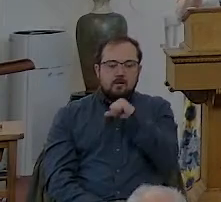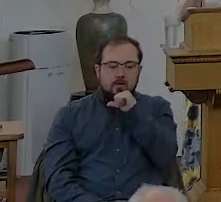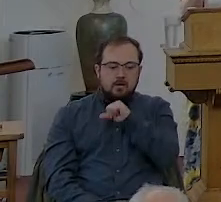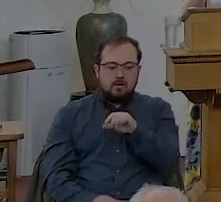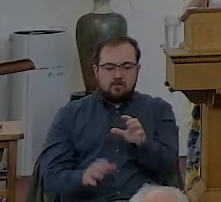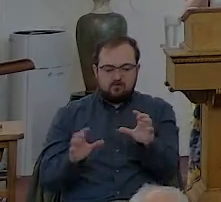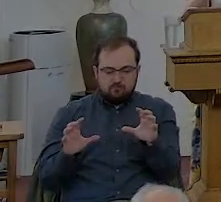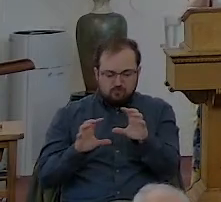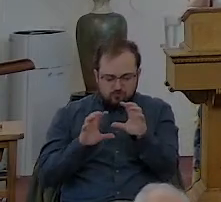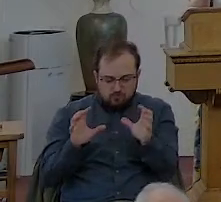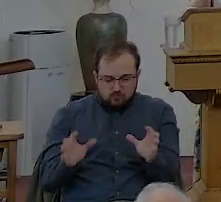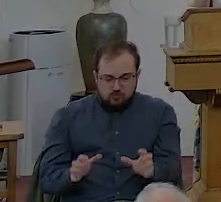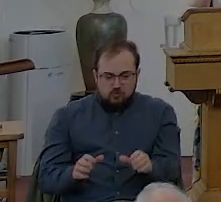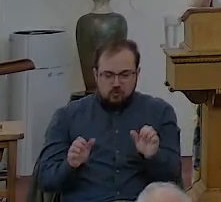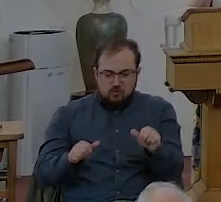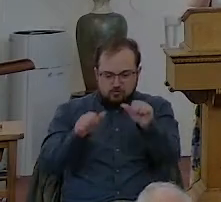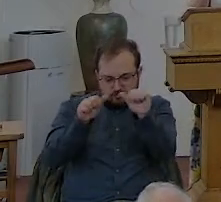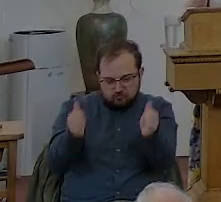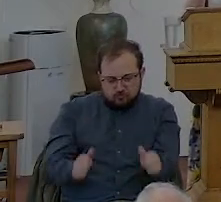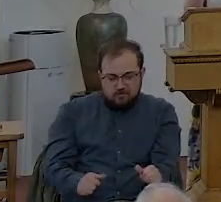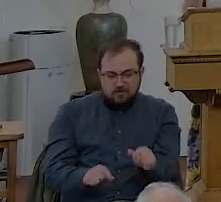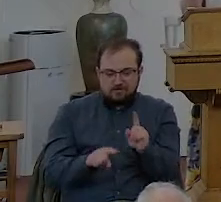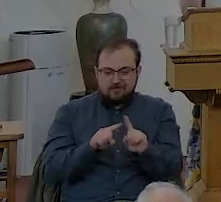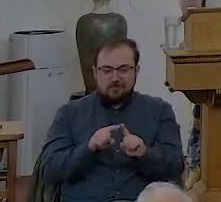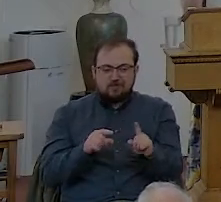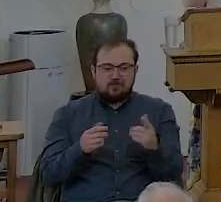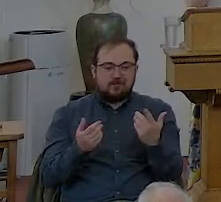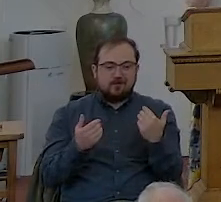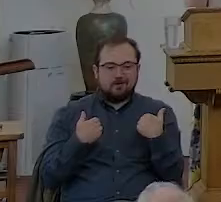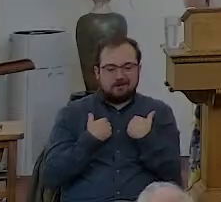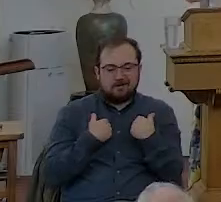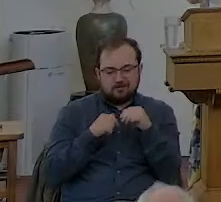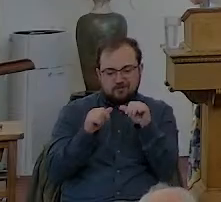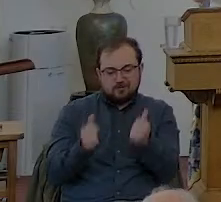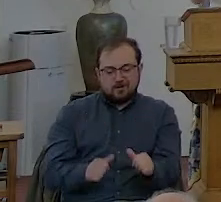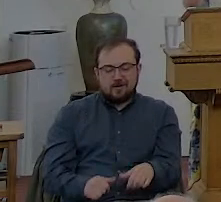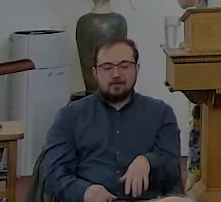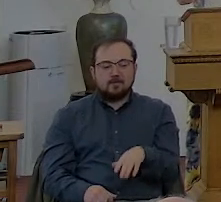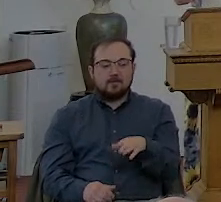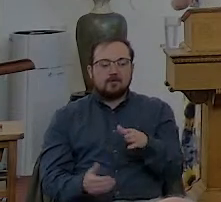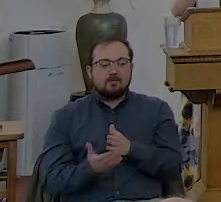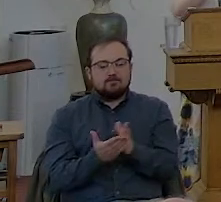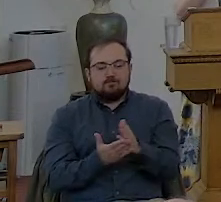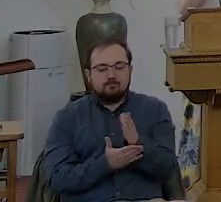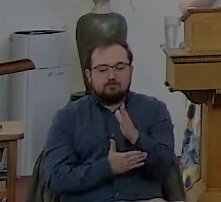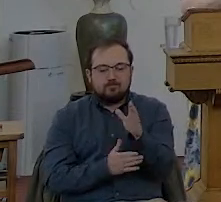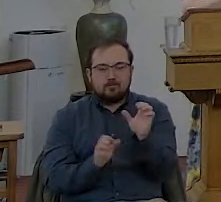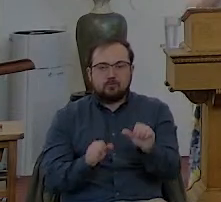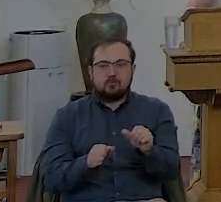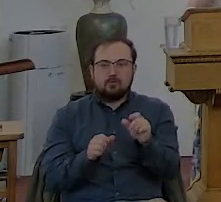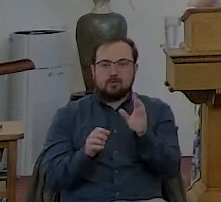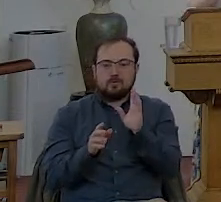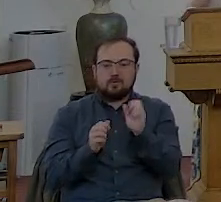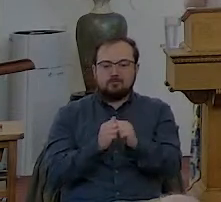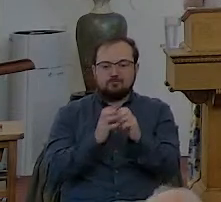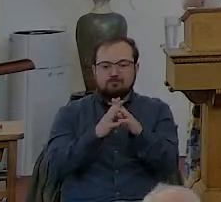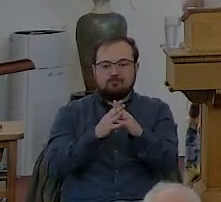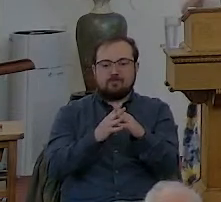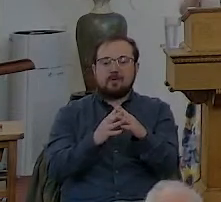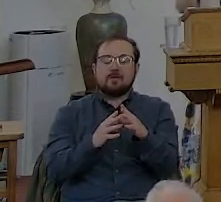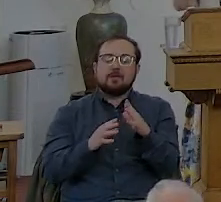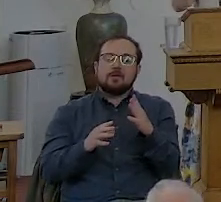be sculpted into animal shapes, mazes could be created, and carefully